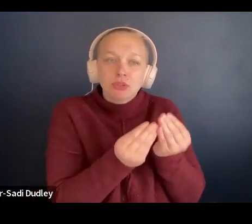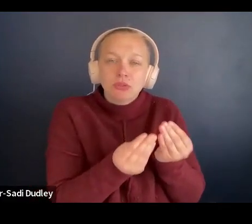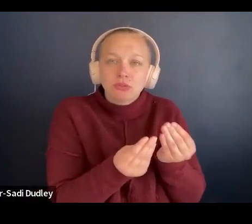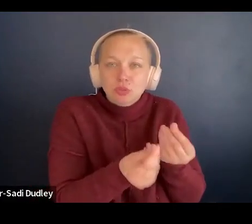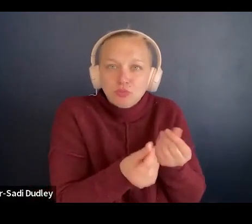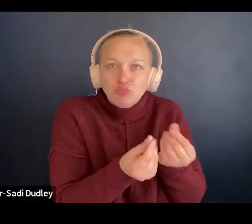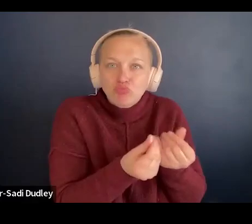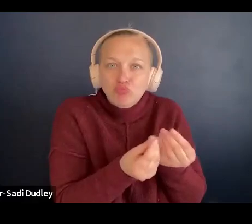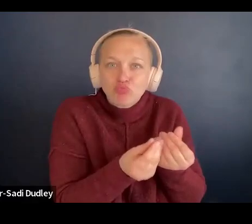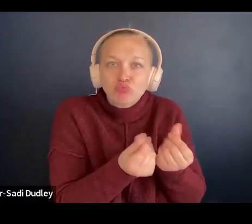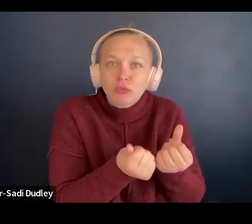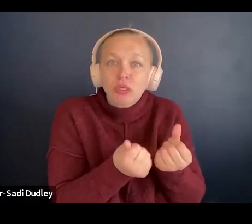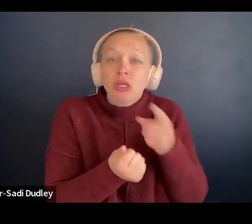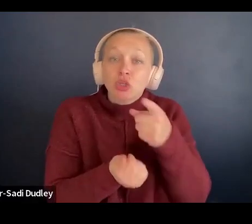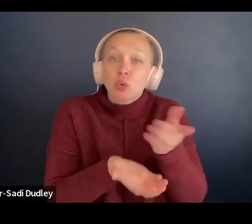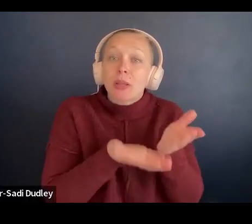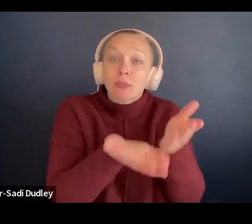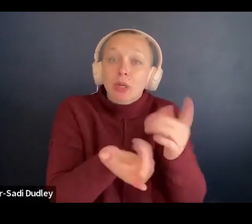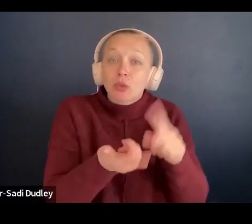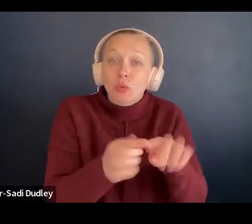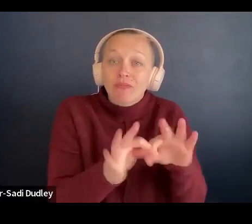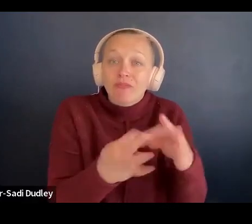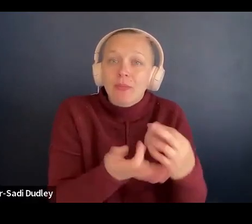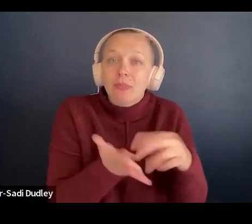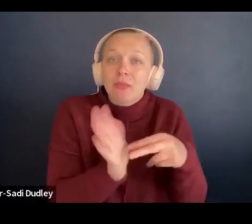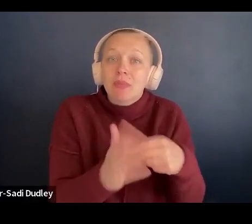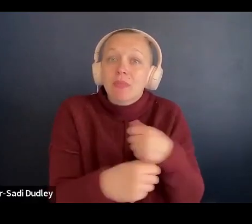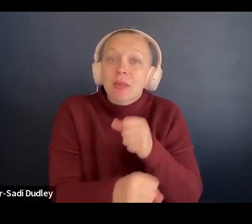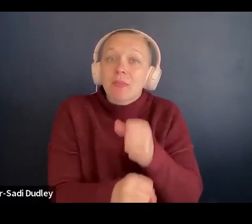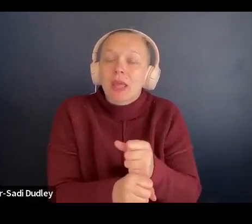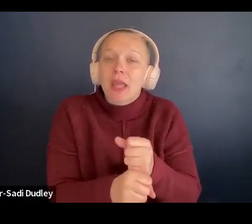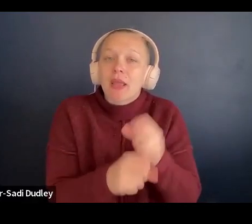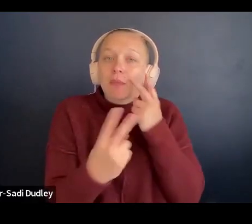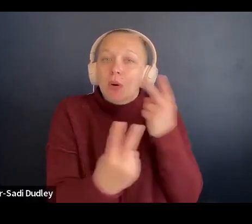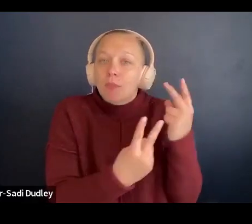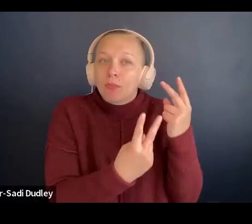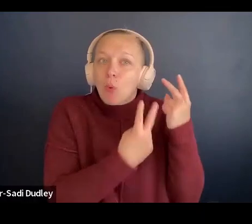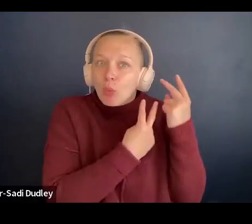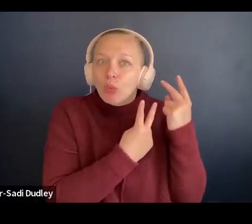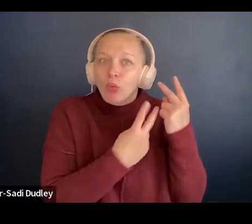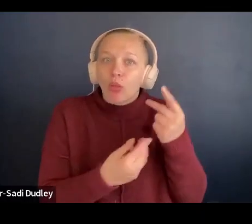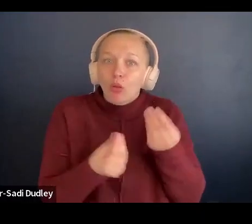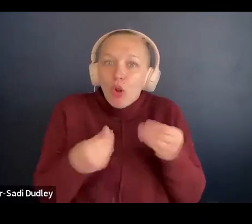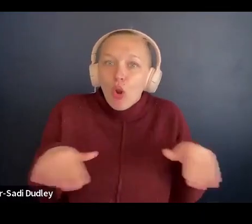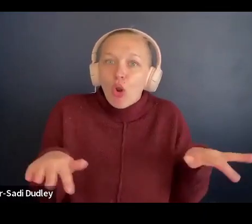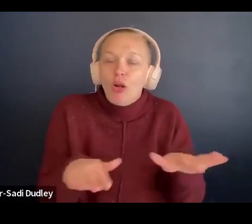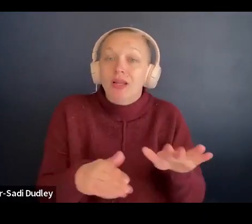bring it back to maybe make a memorial garden, or you can donate it. But again, it's a very, I guess,